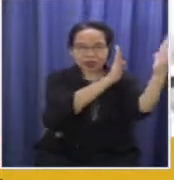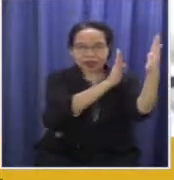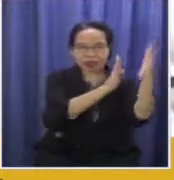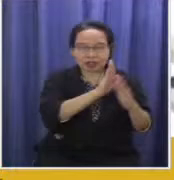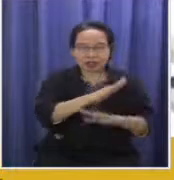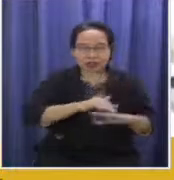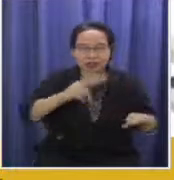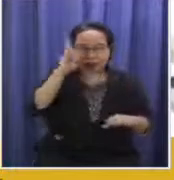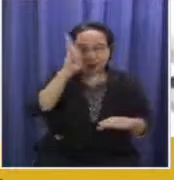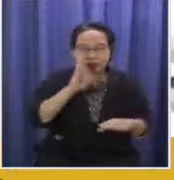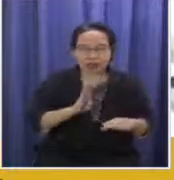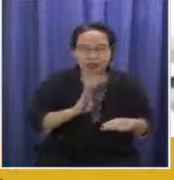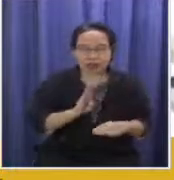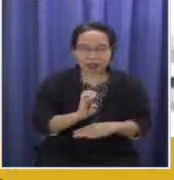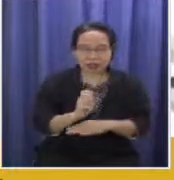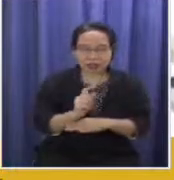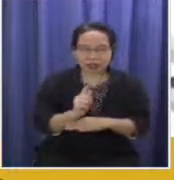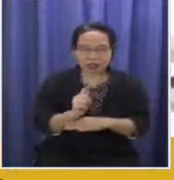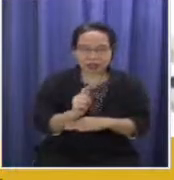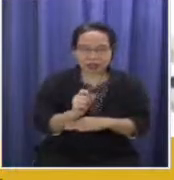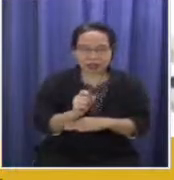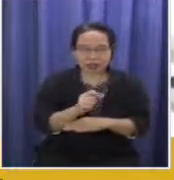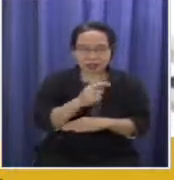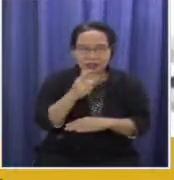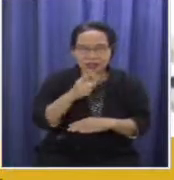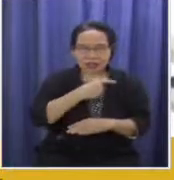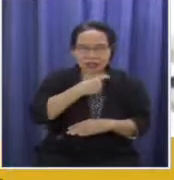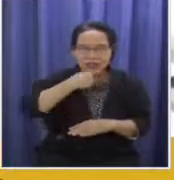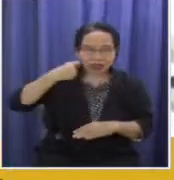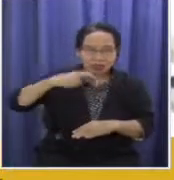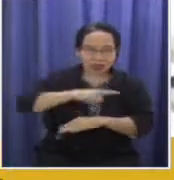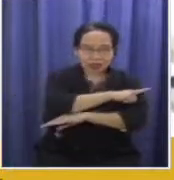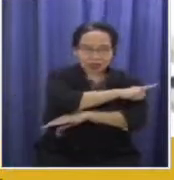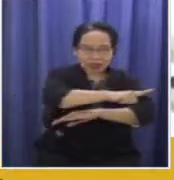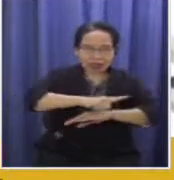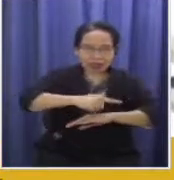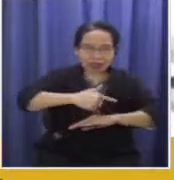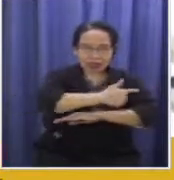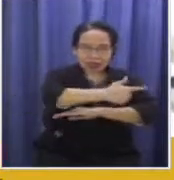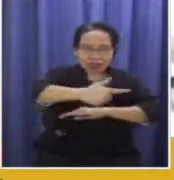called by God Eretz, the dry land, the ground.